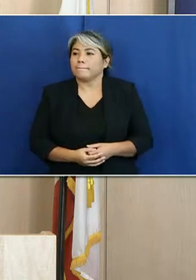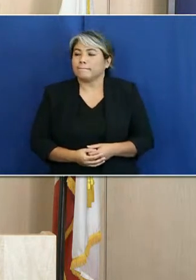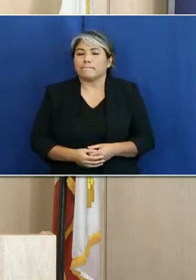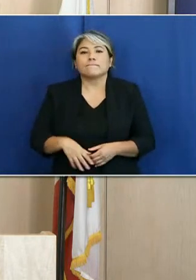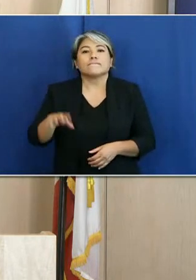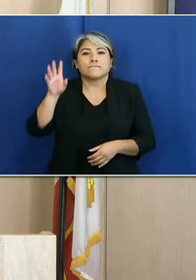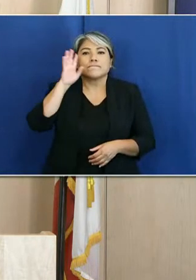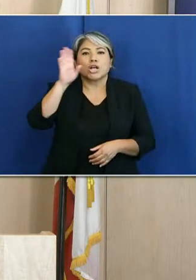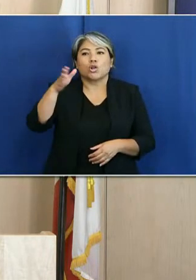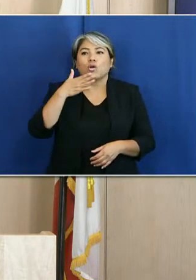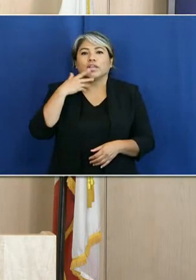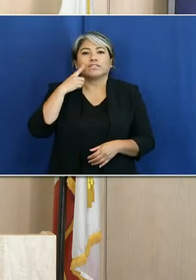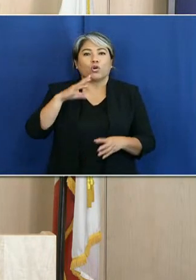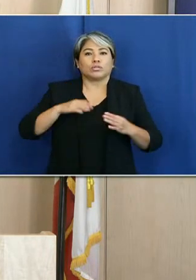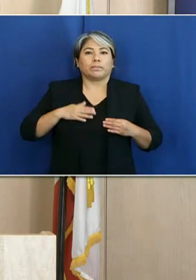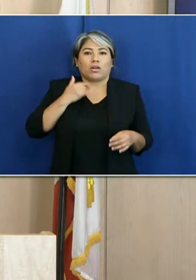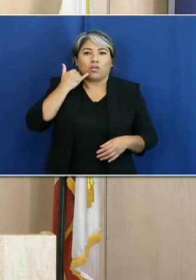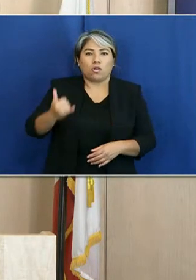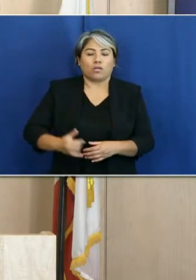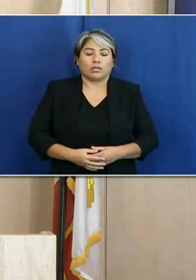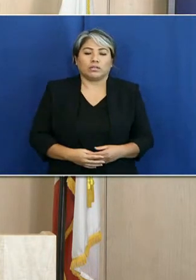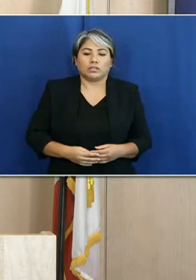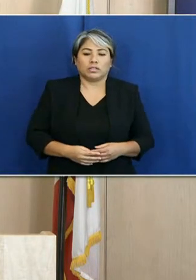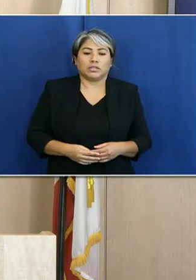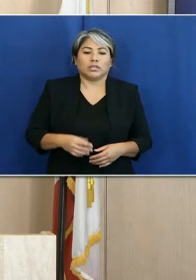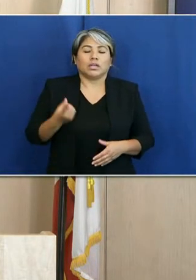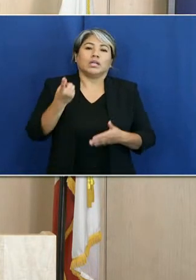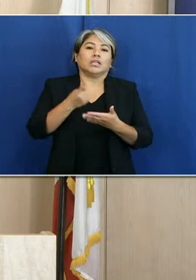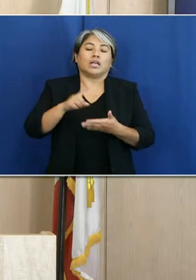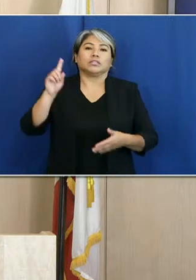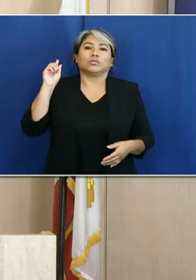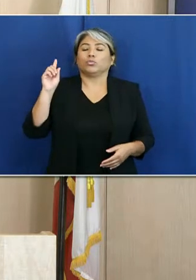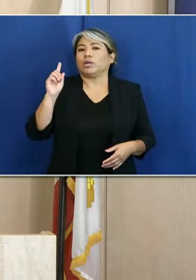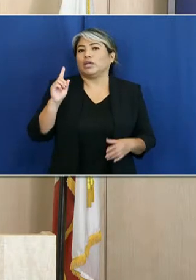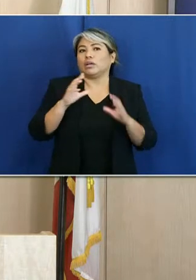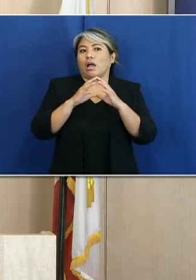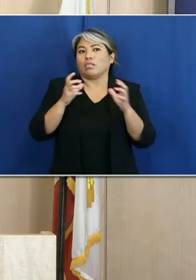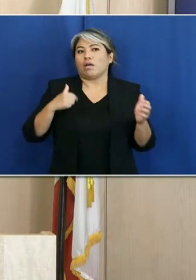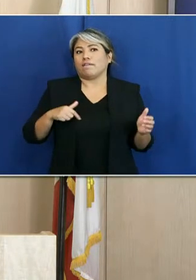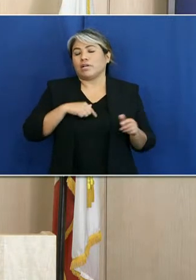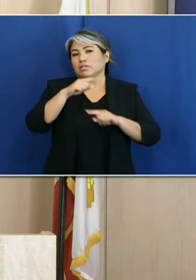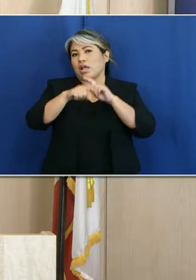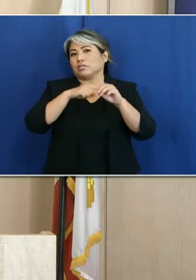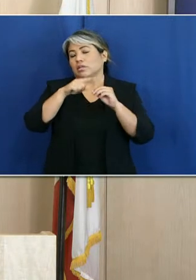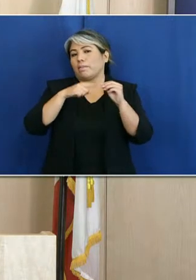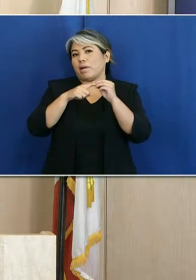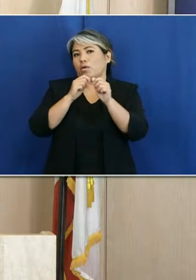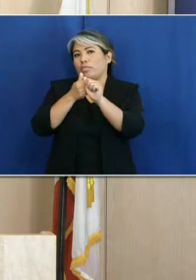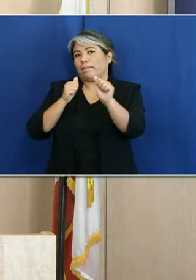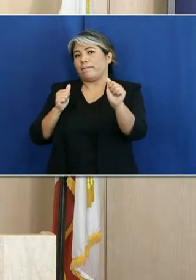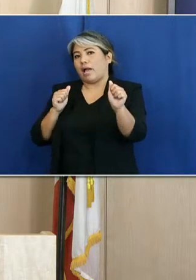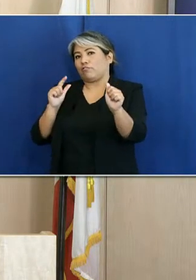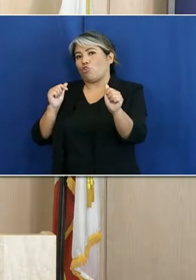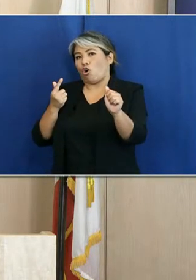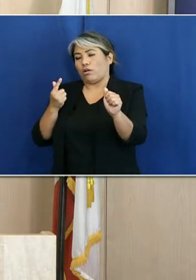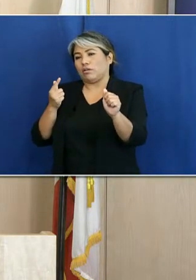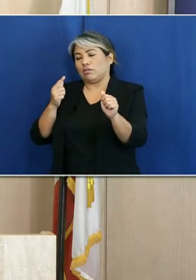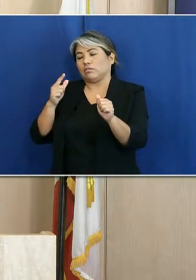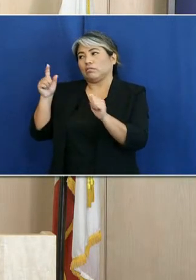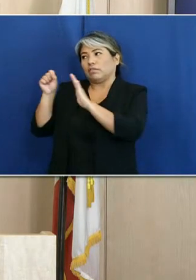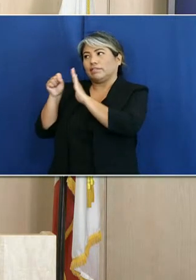Hello. Thanks for taking my call. Last week, a lot of us asked about this backlog of cases at the